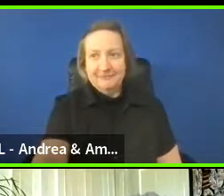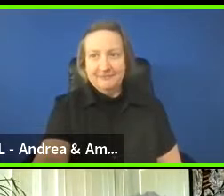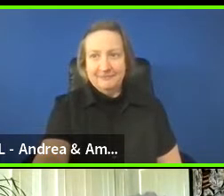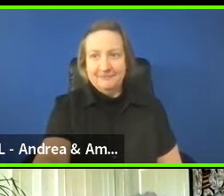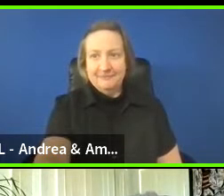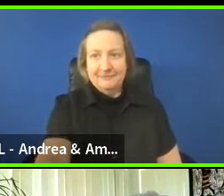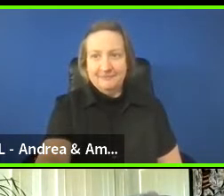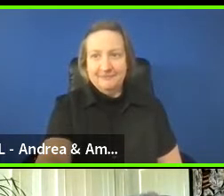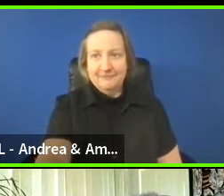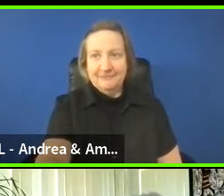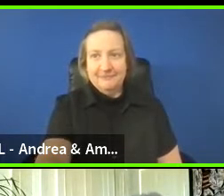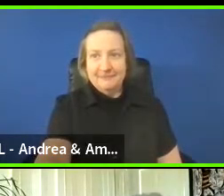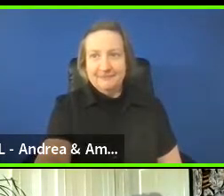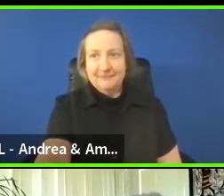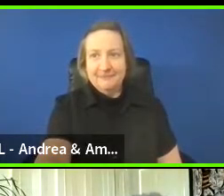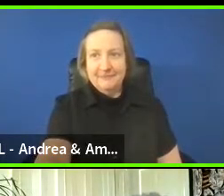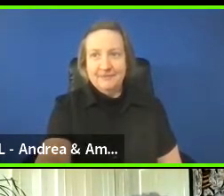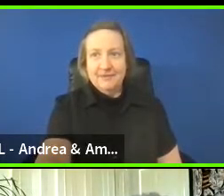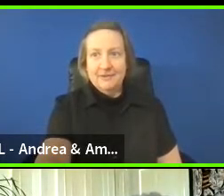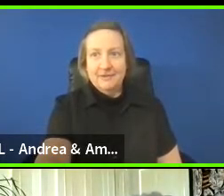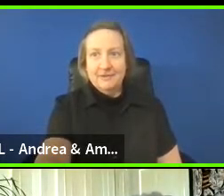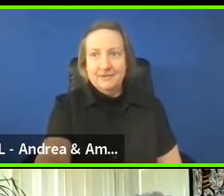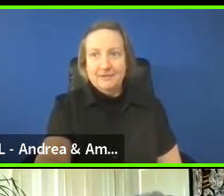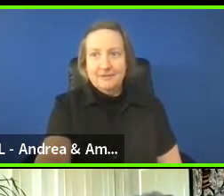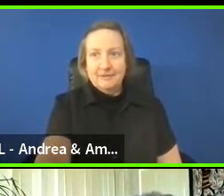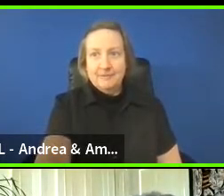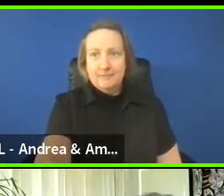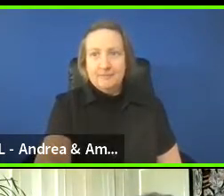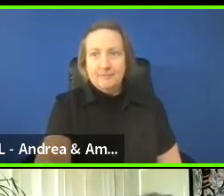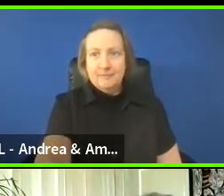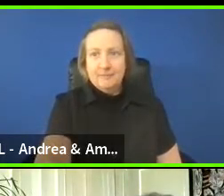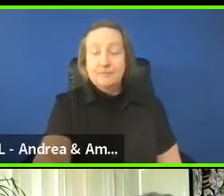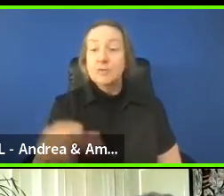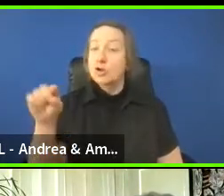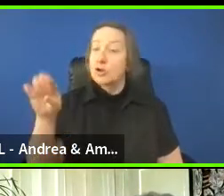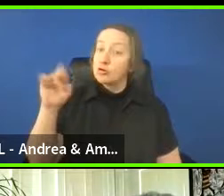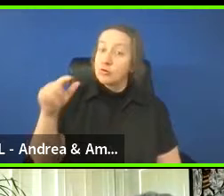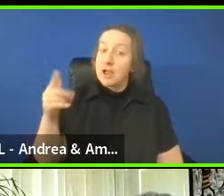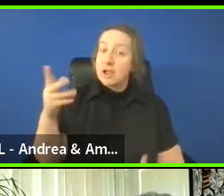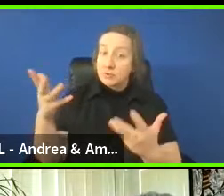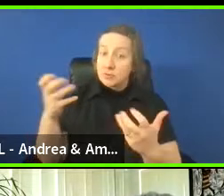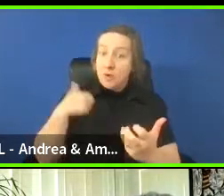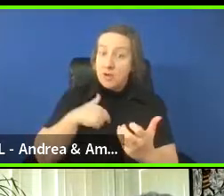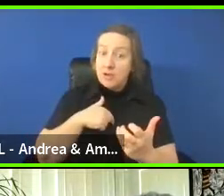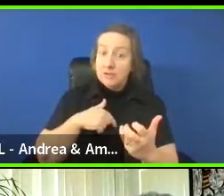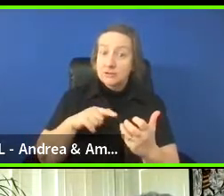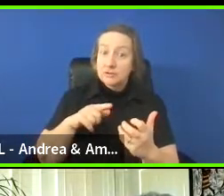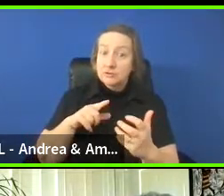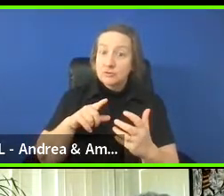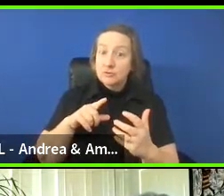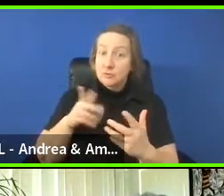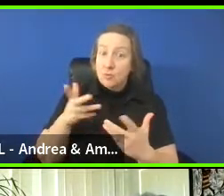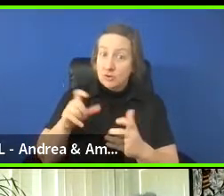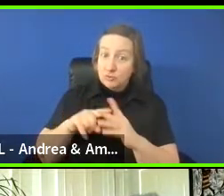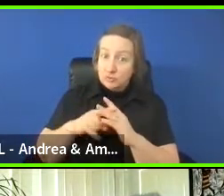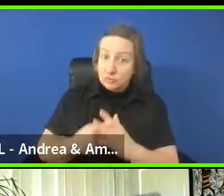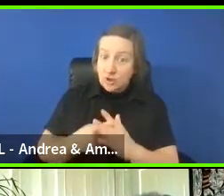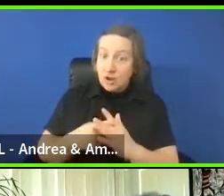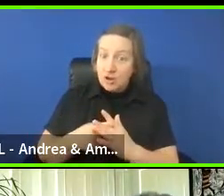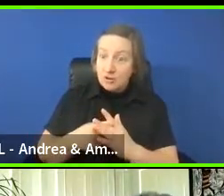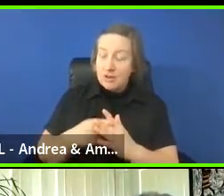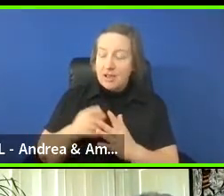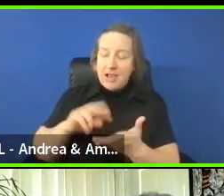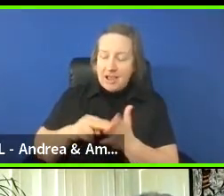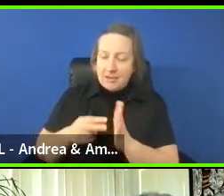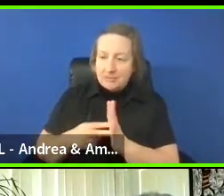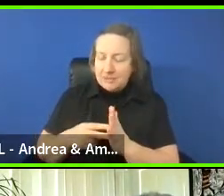So Greg, do you want to kick us off, or would you like for me to start with our program partners? Excuse me, Administrator Johnson. Why don't we go around with our